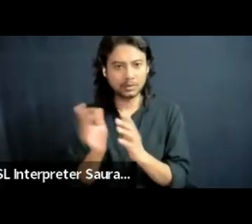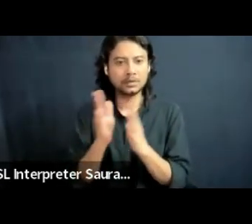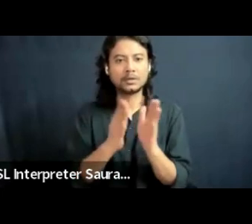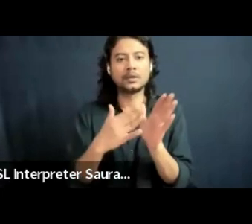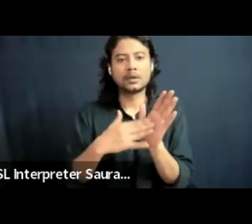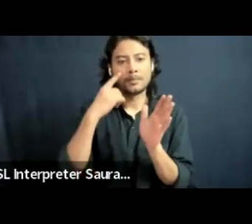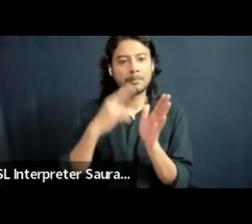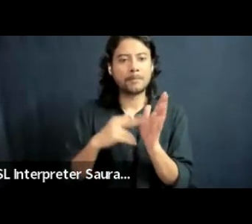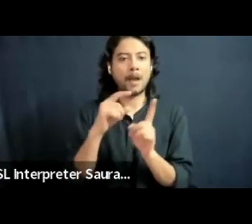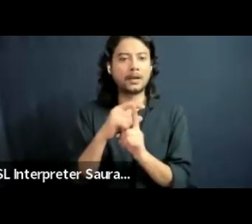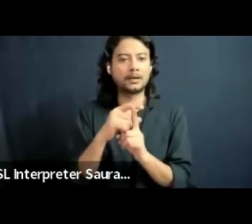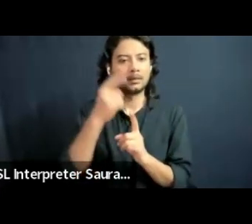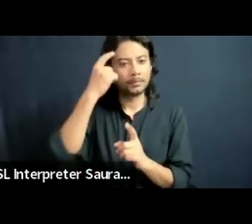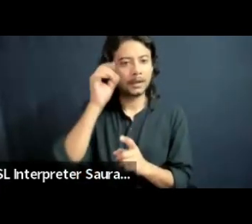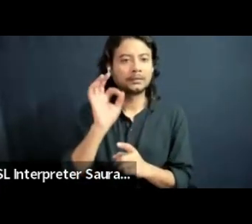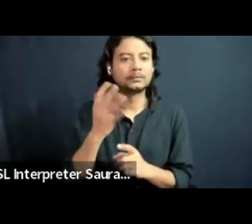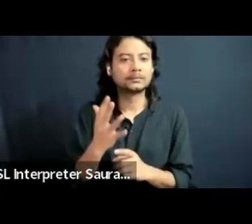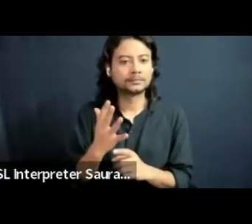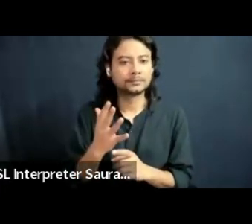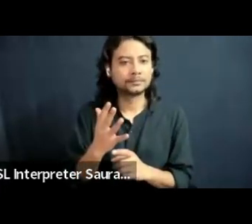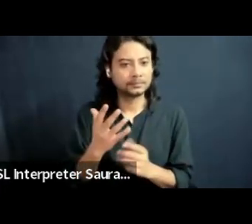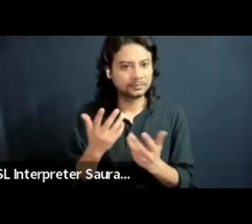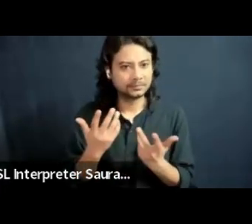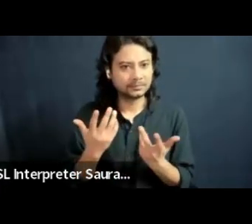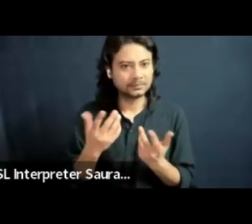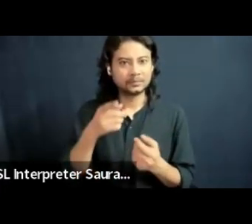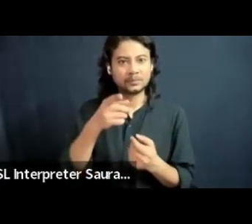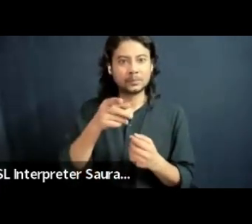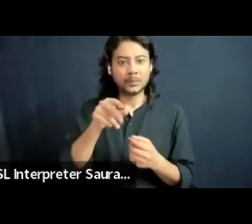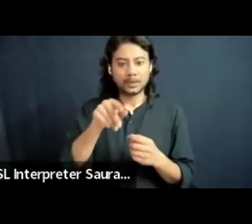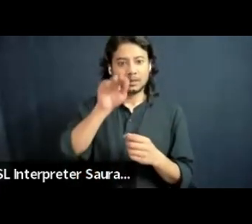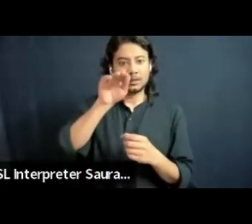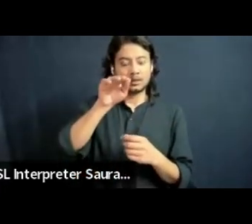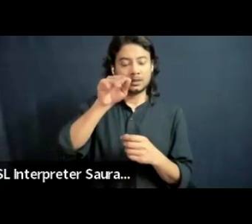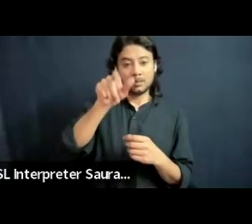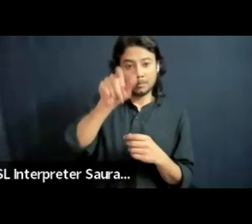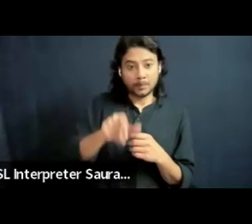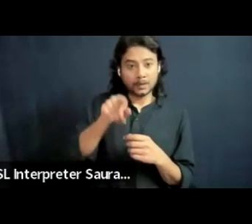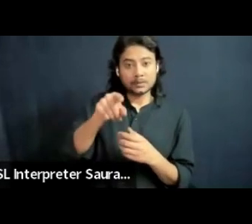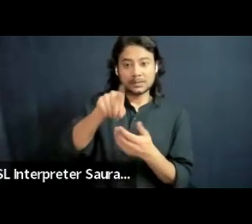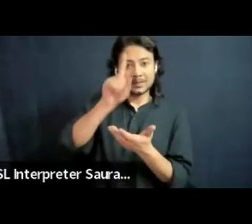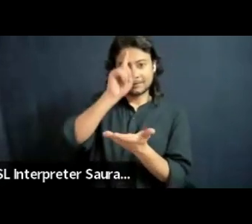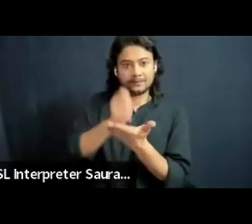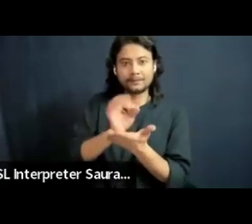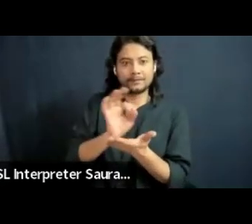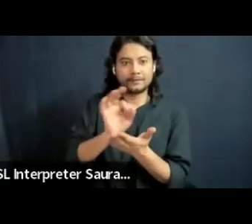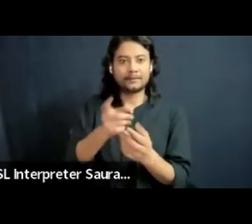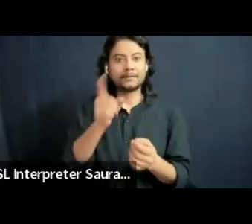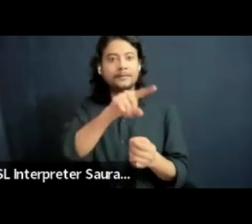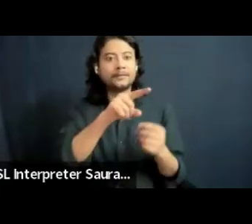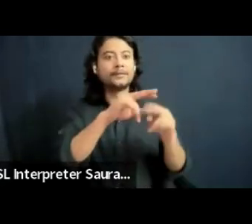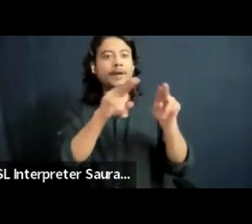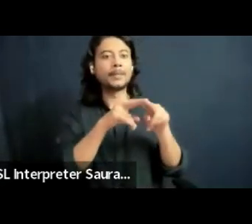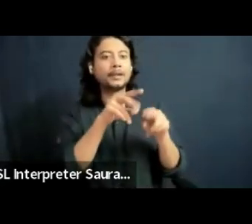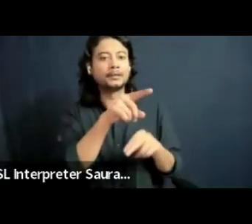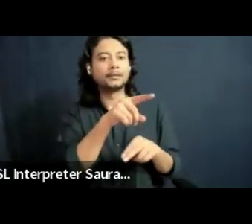this meant that you made substituted decision-making. We made decisions. There was guardianship. for people